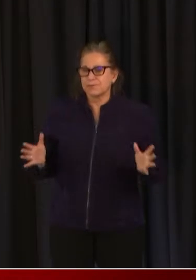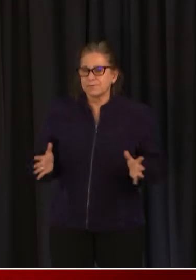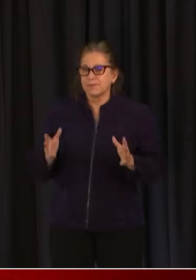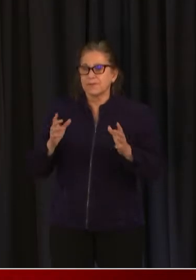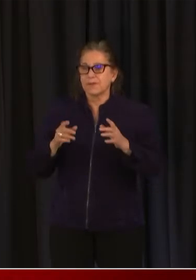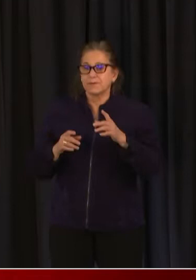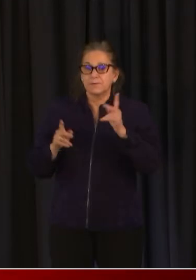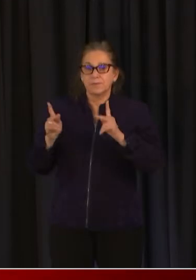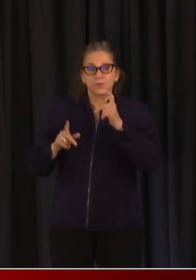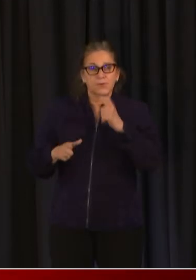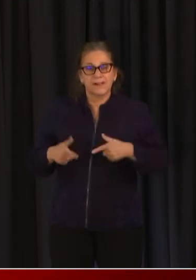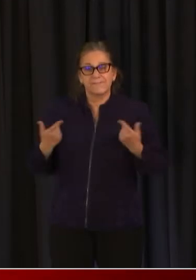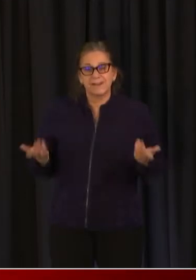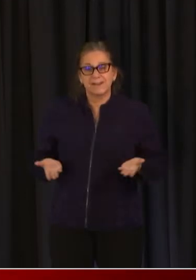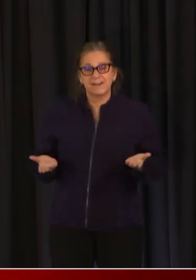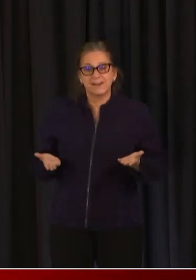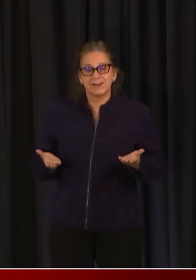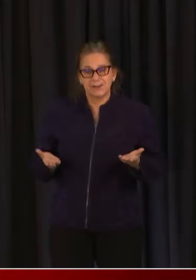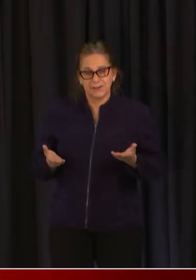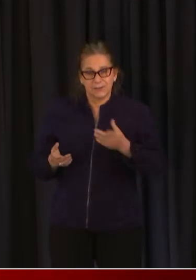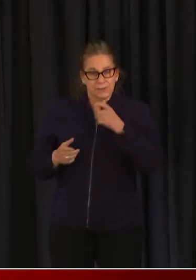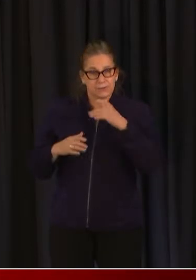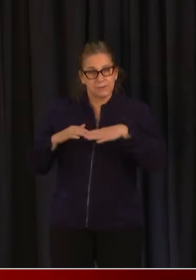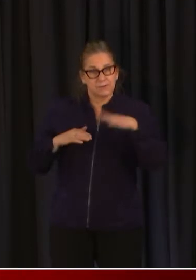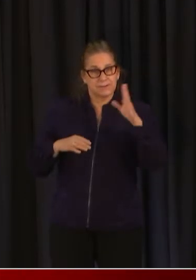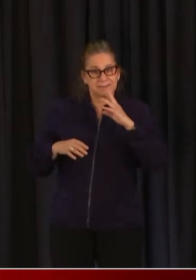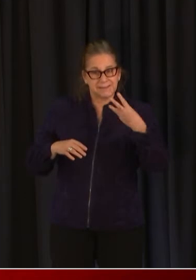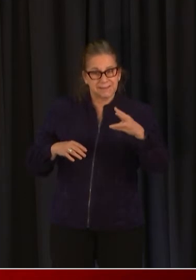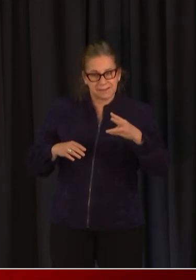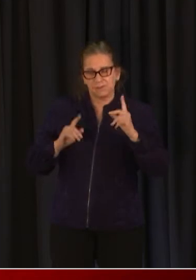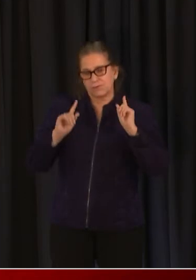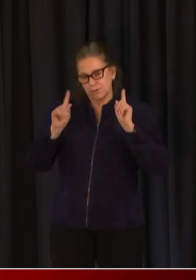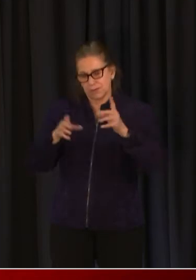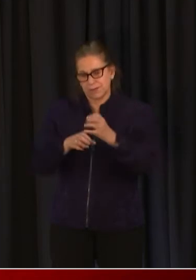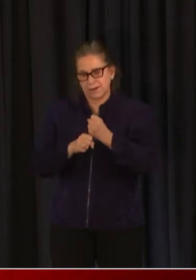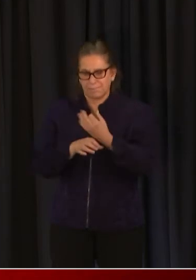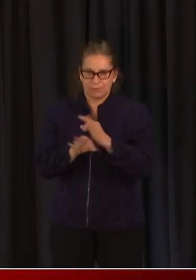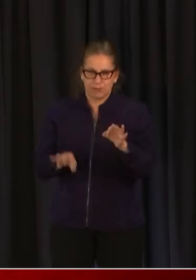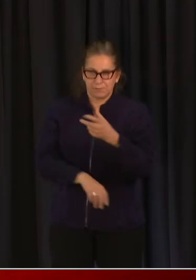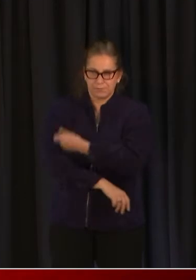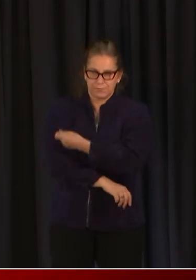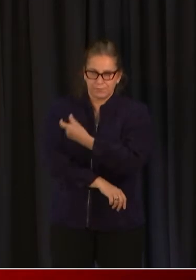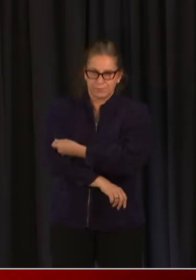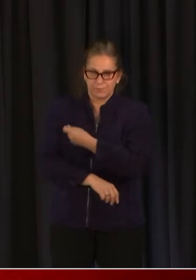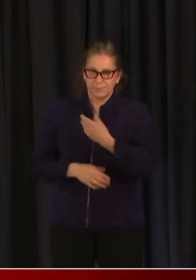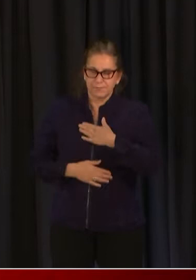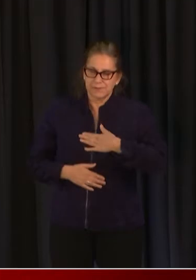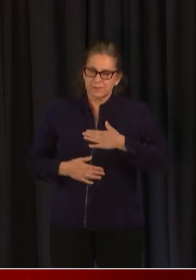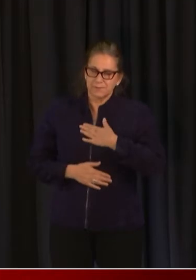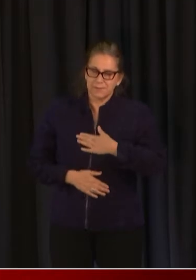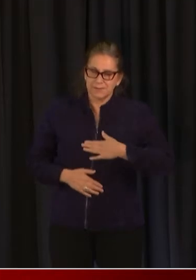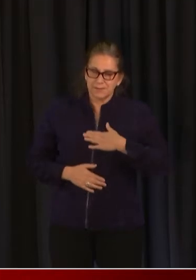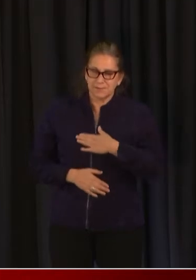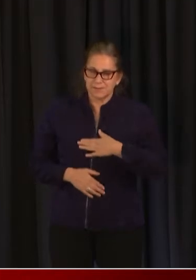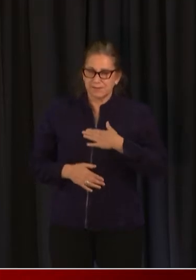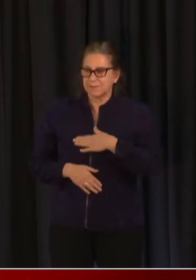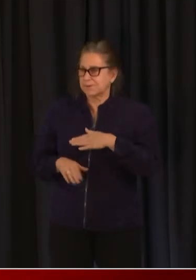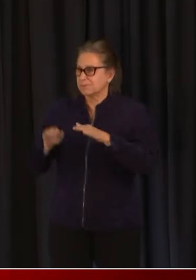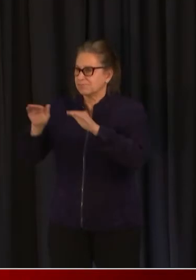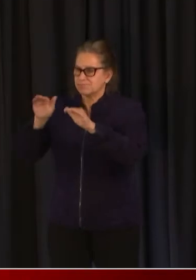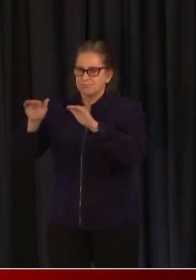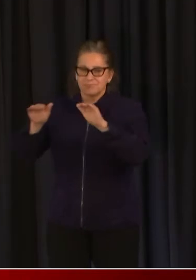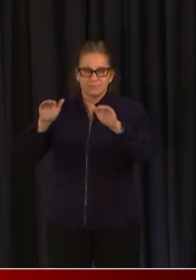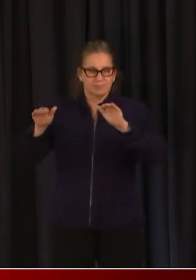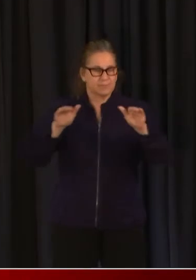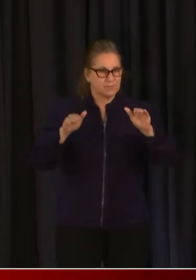16 and older to receive a free COVID vaccine. We're asking volunteers to help us go door to door to